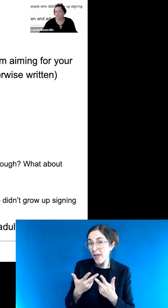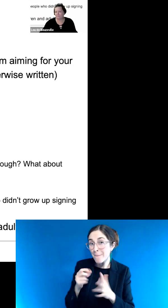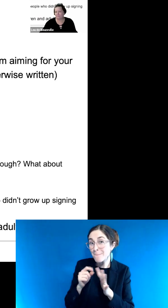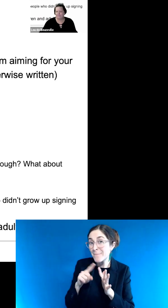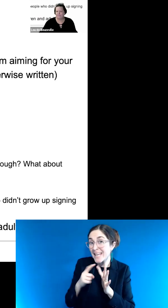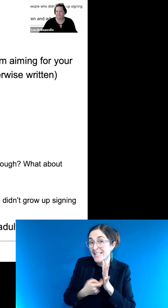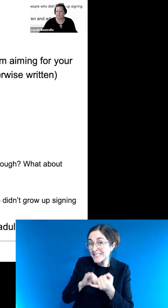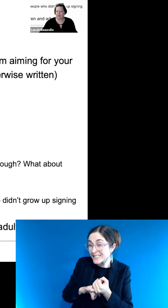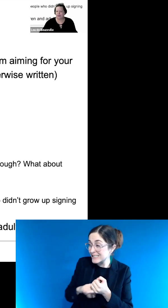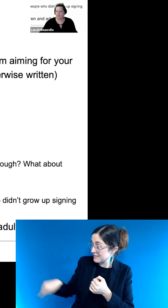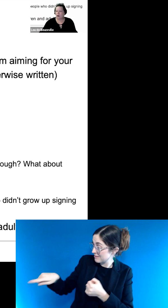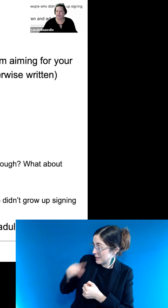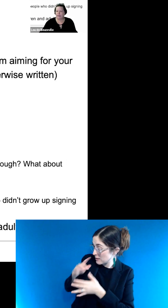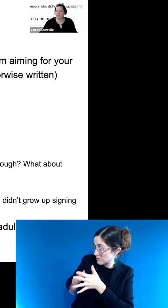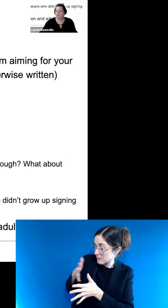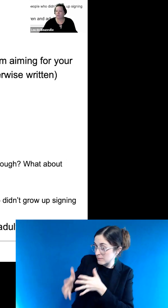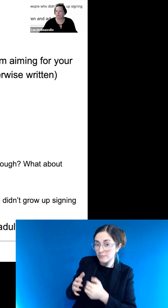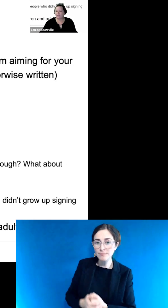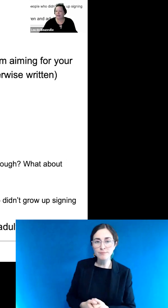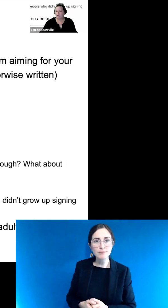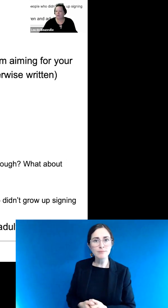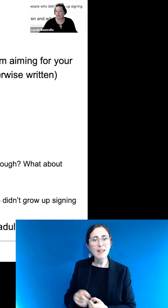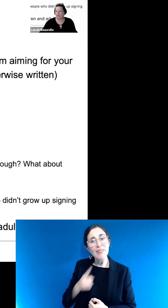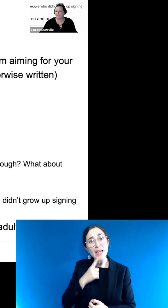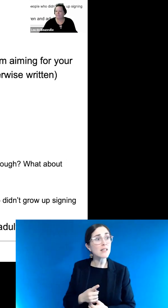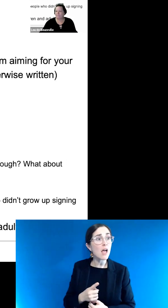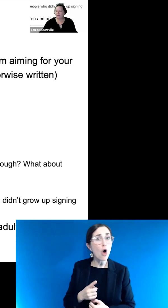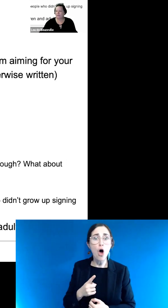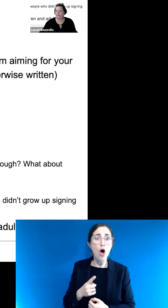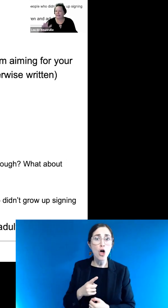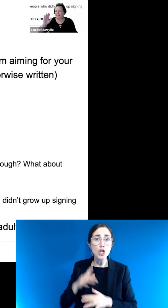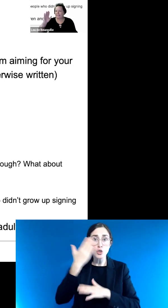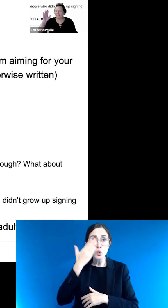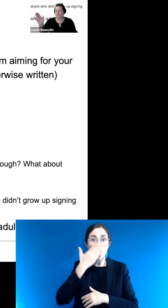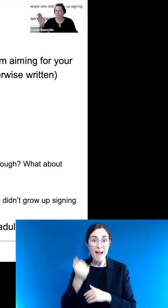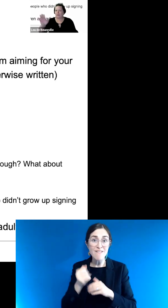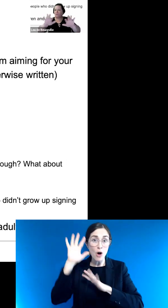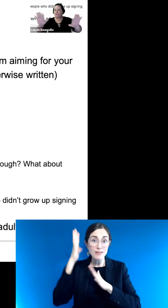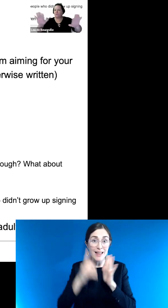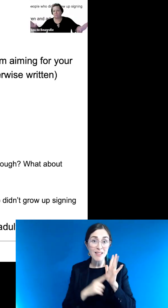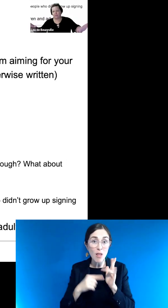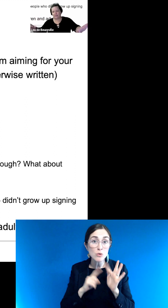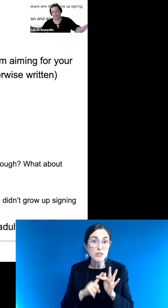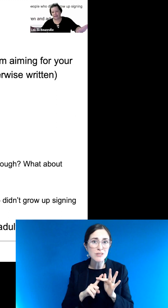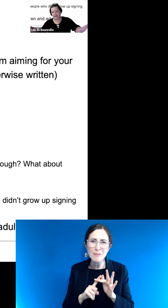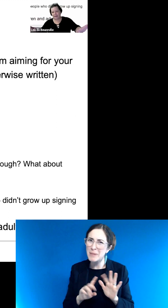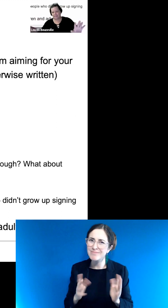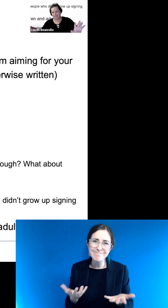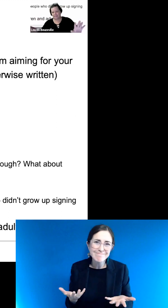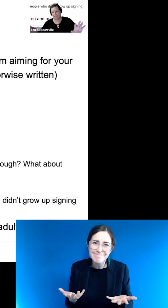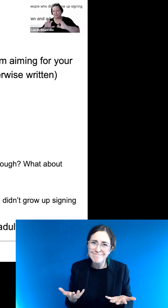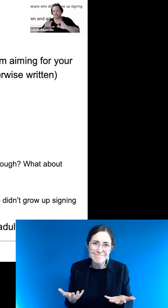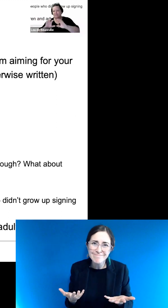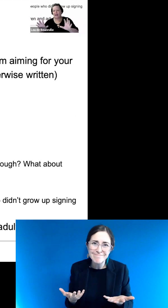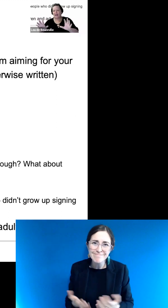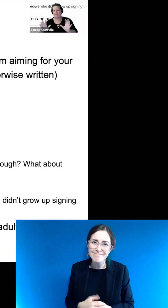bit frustrated with, oh yeah, but the school's got Auslan low. Okay, but the kids at our school, and I know not everybody lives in the capital